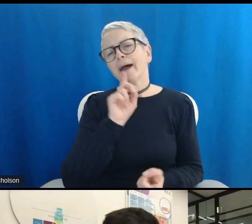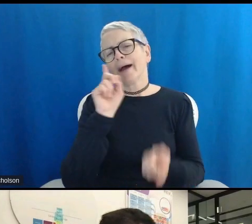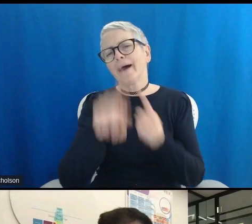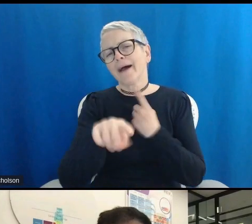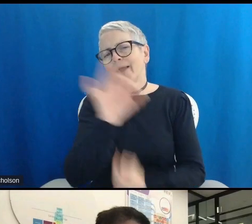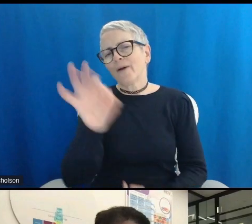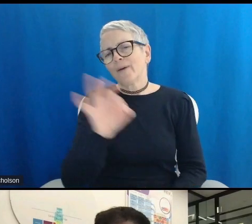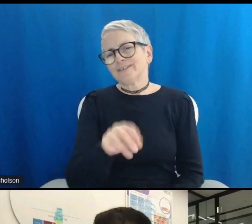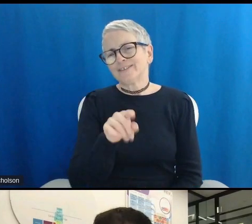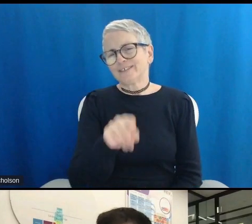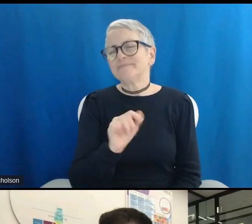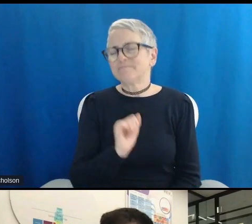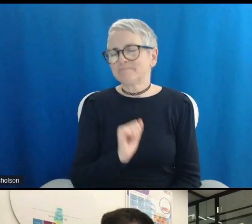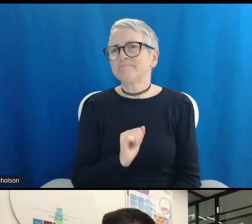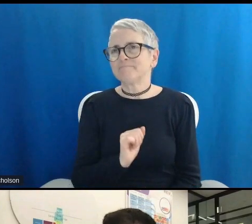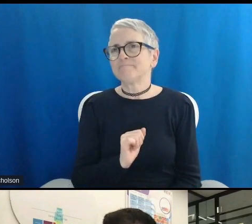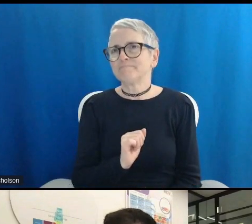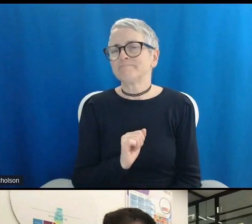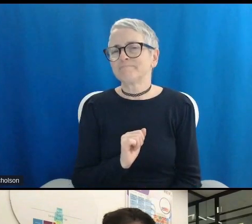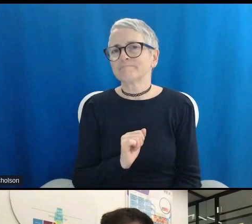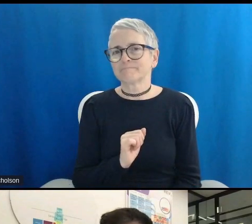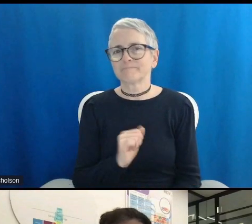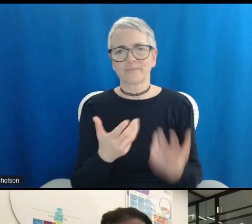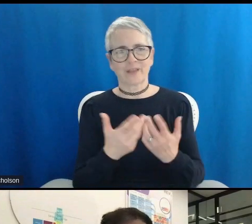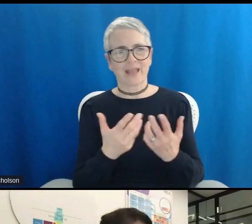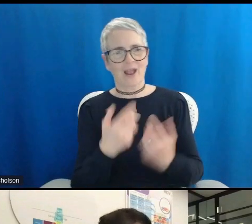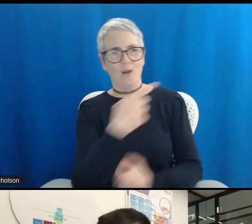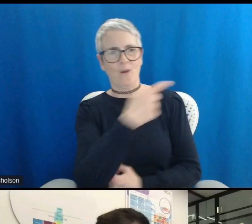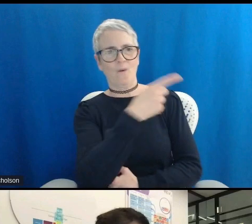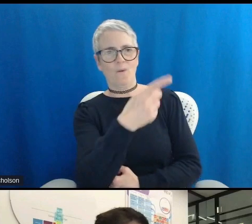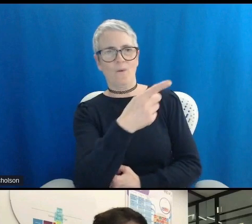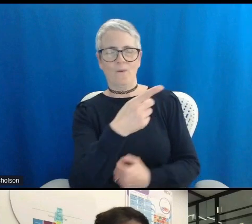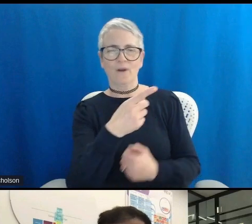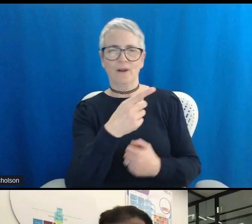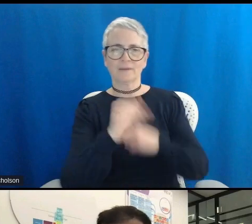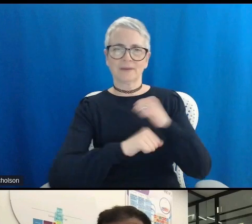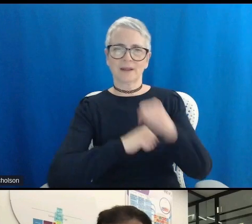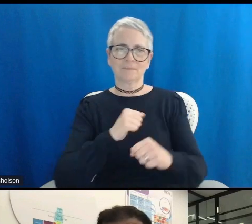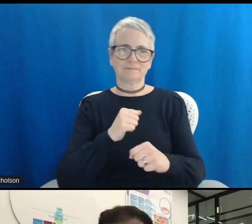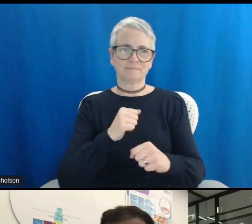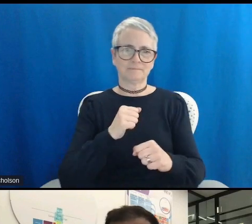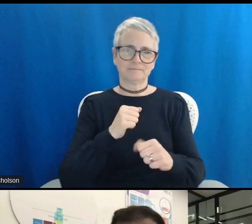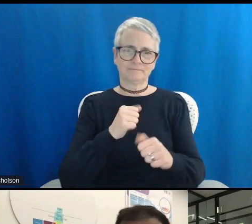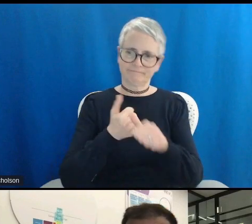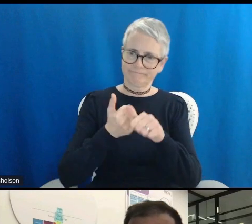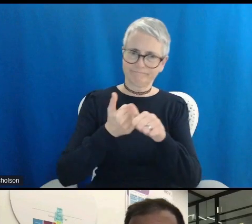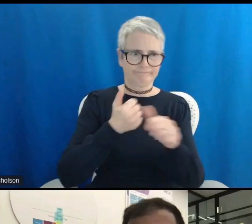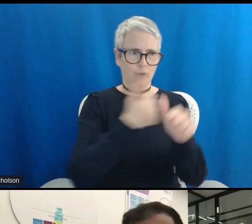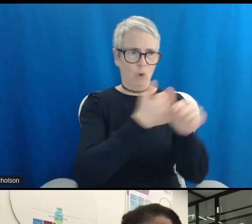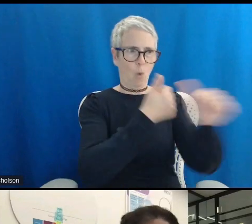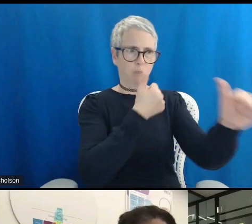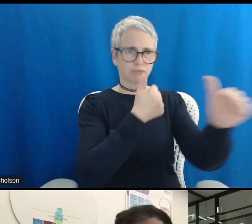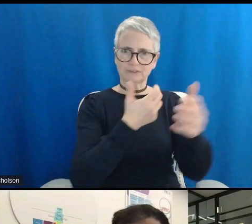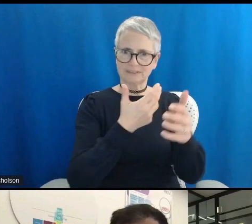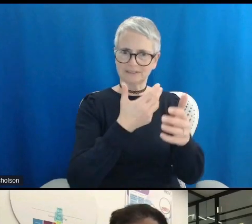about how do you connect them and try to focus on the corporate aspect and how do you connect real corporates to see the